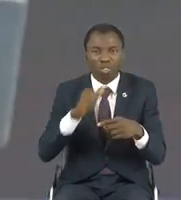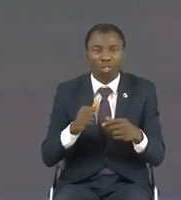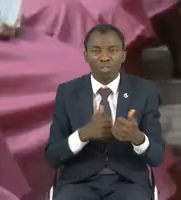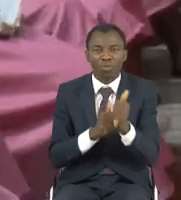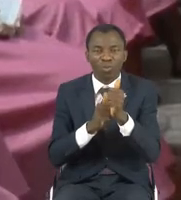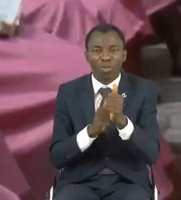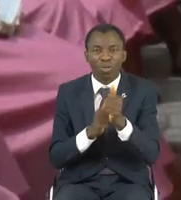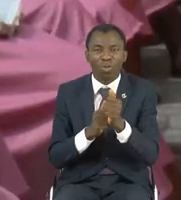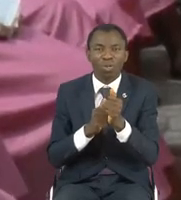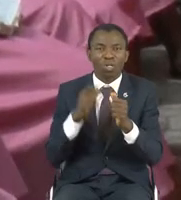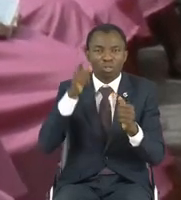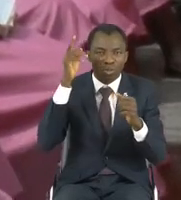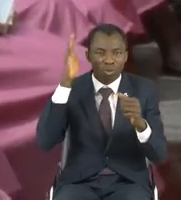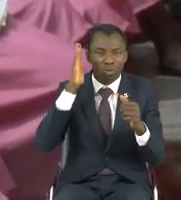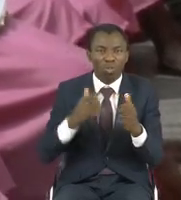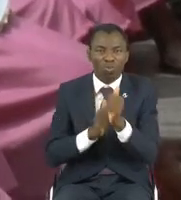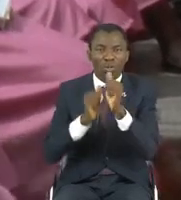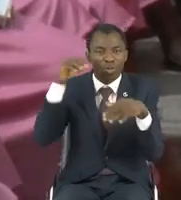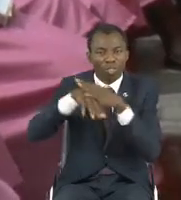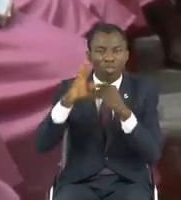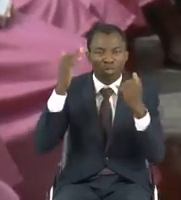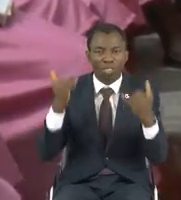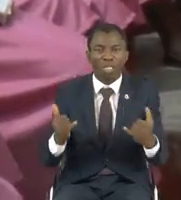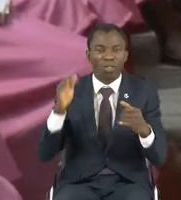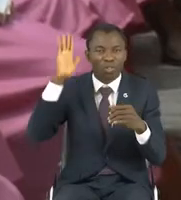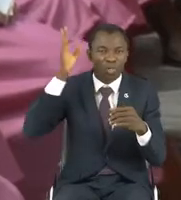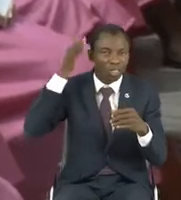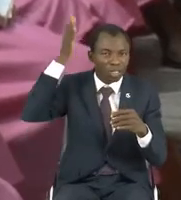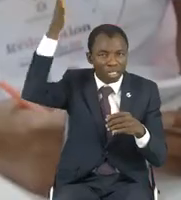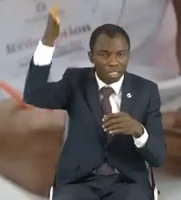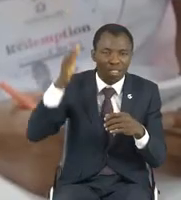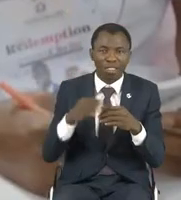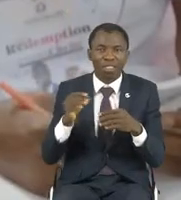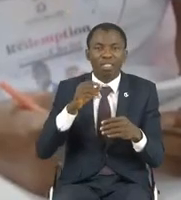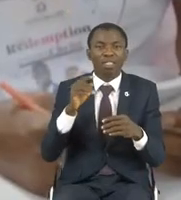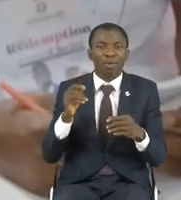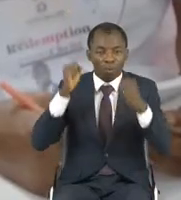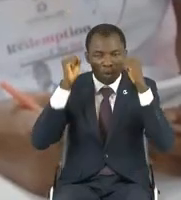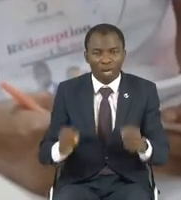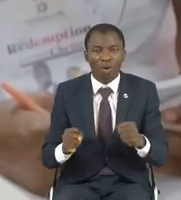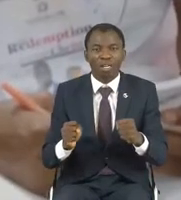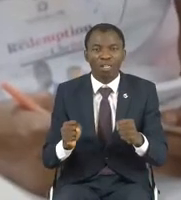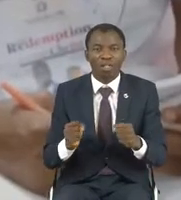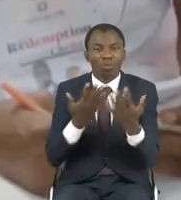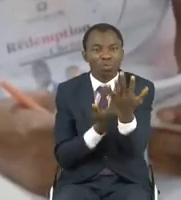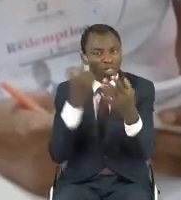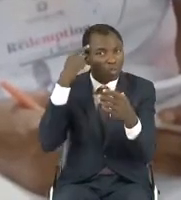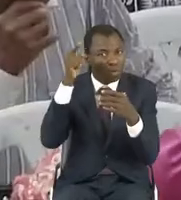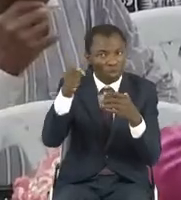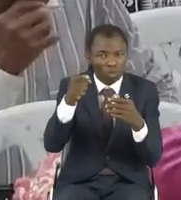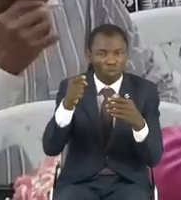Amen. Destiny. Amen. Waiting for you. Amen. Power waiting for you. Yeah.